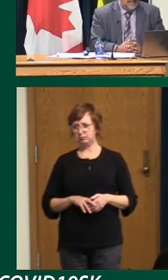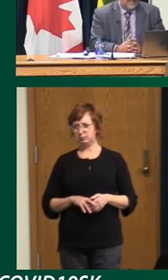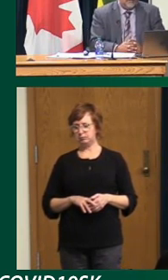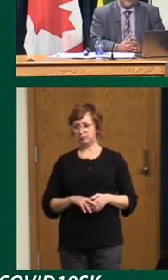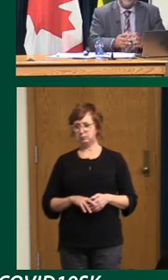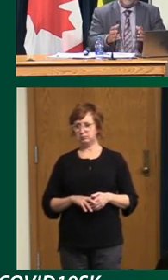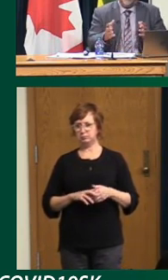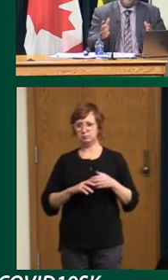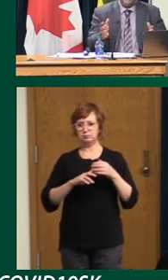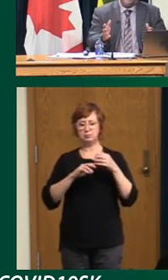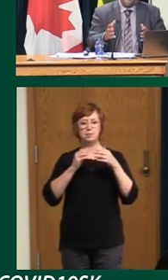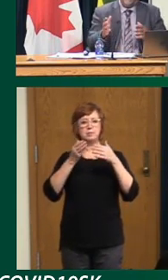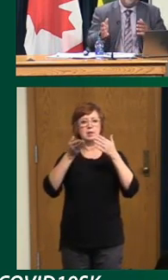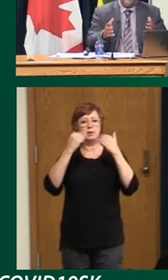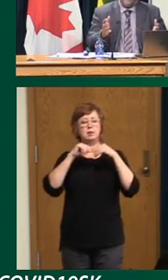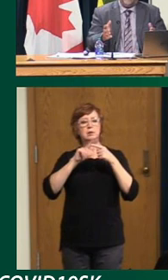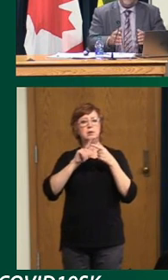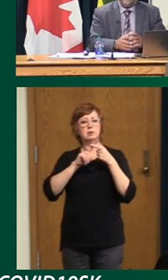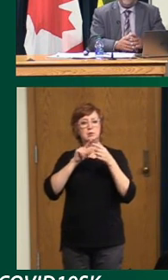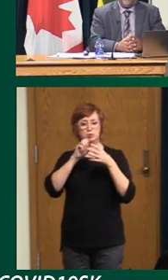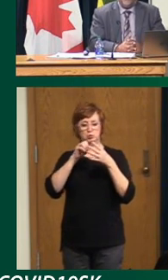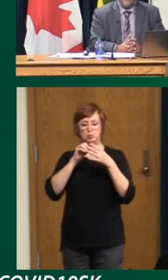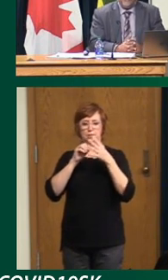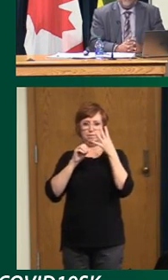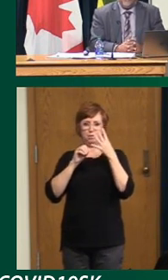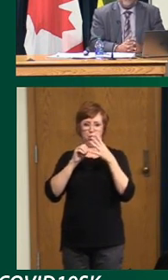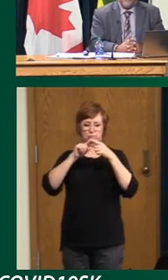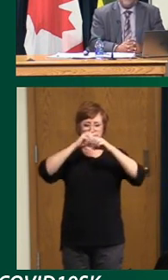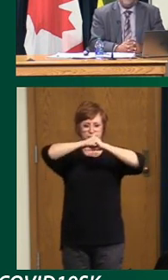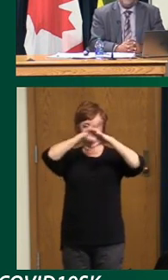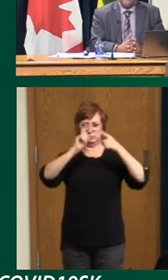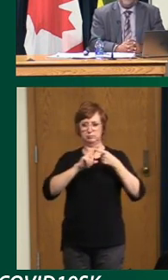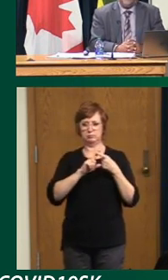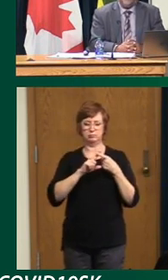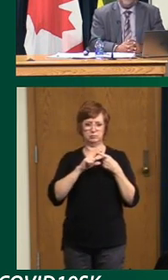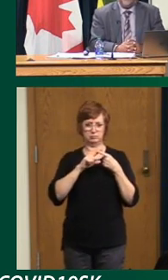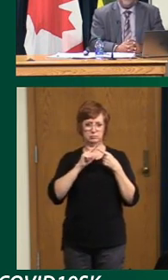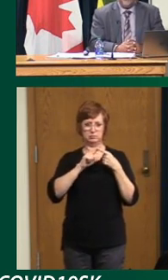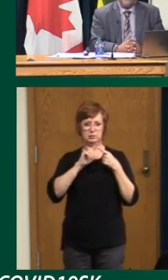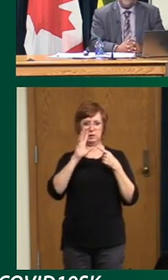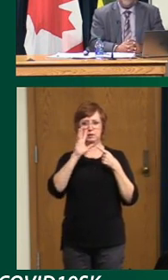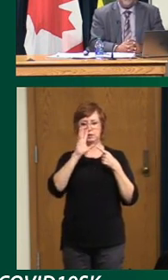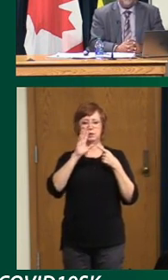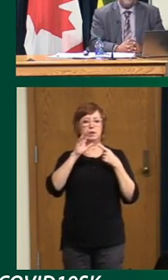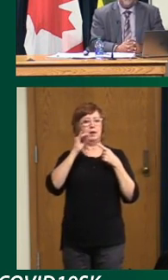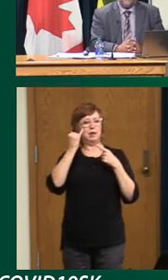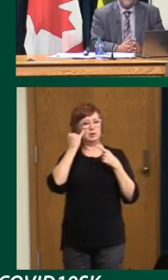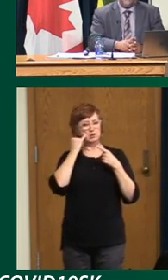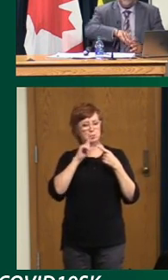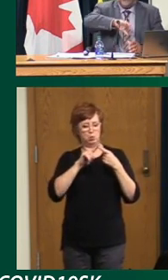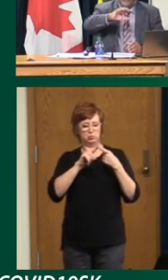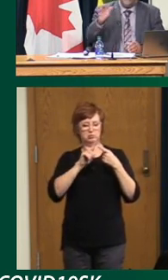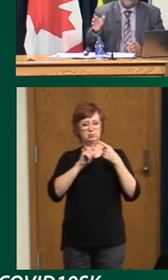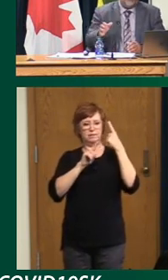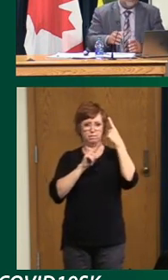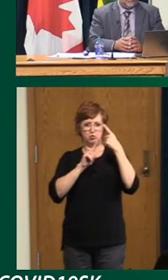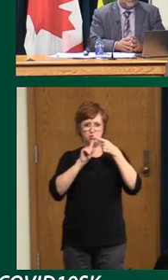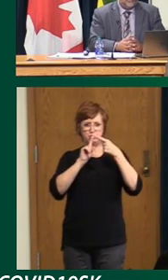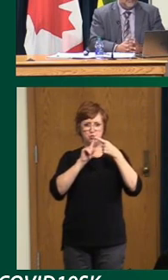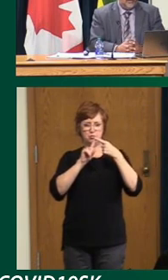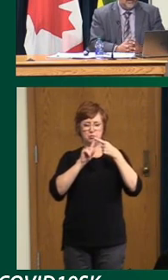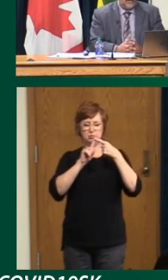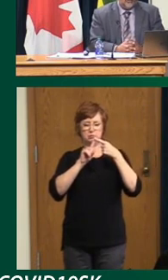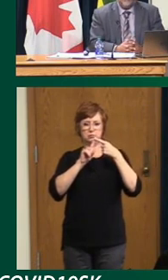adoption, and they've put in 60%, but I would propose that if we have 90% people using masks at all times, that will bend the